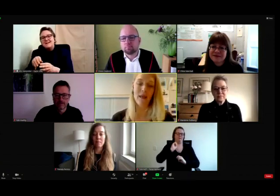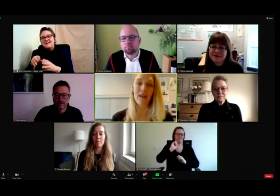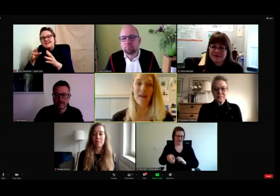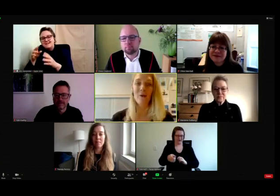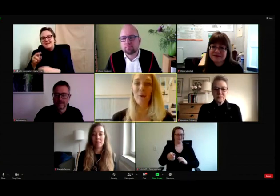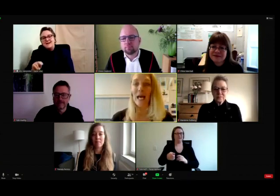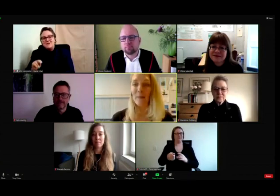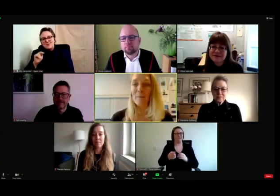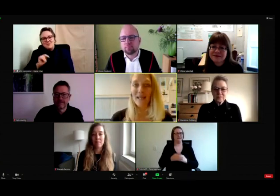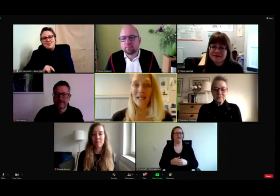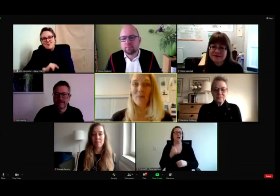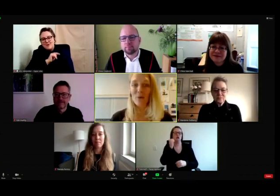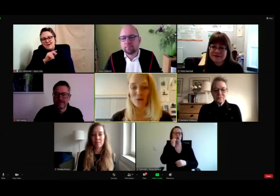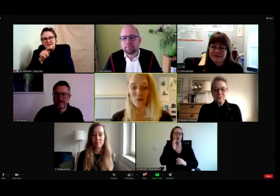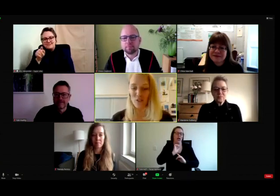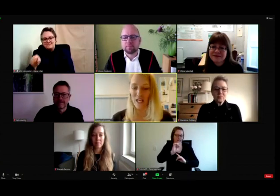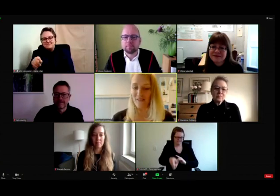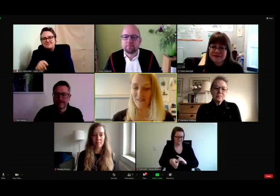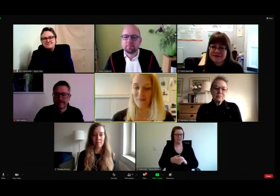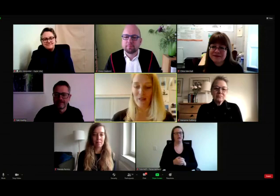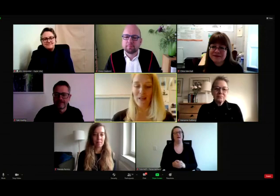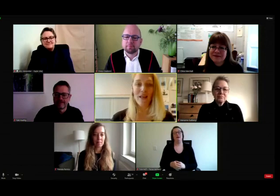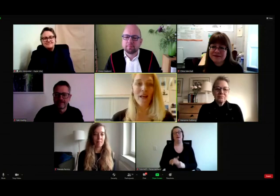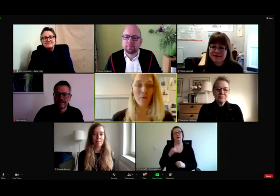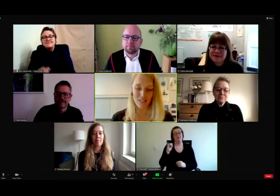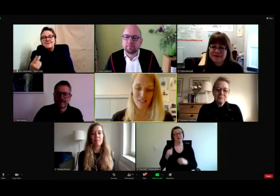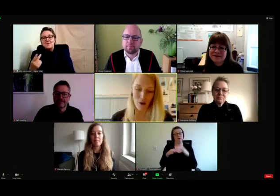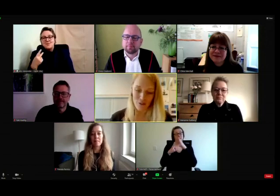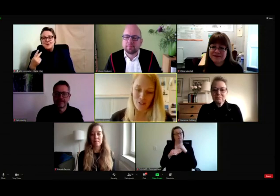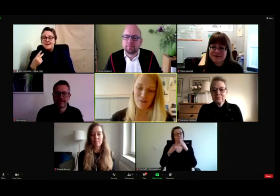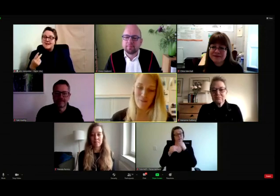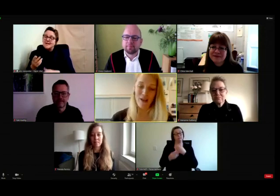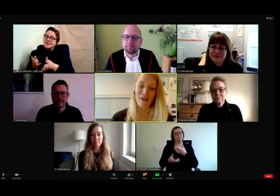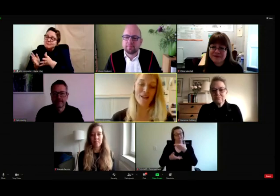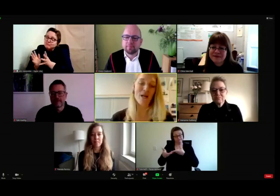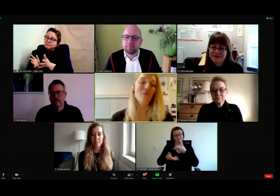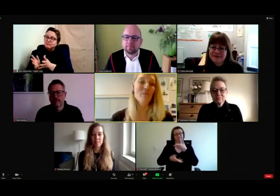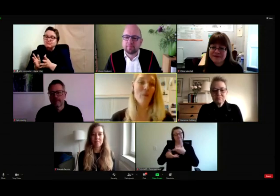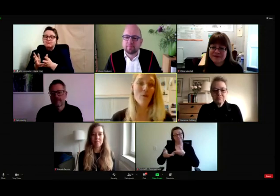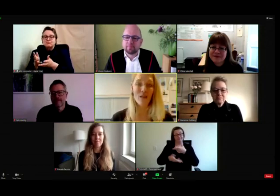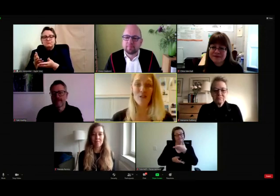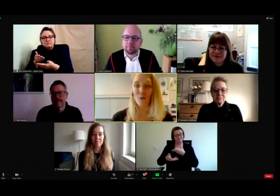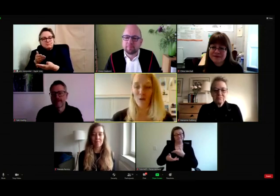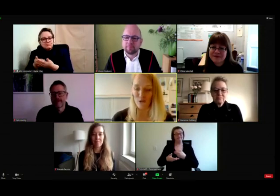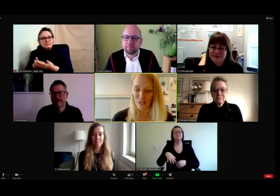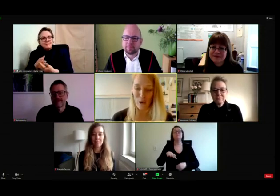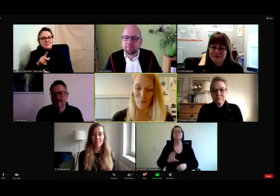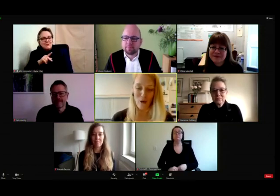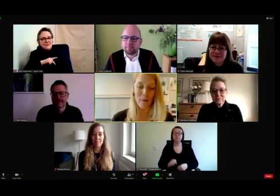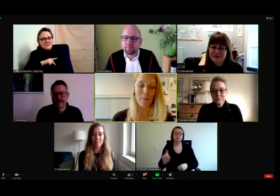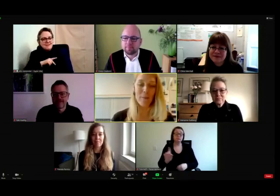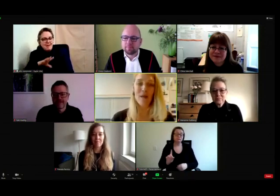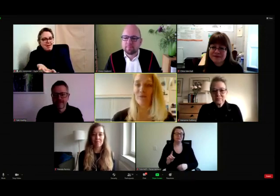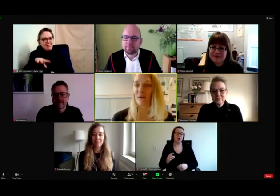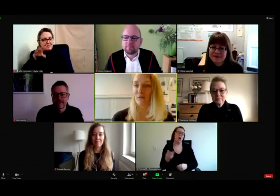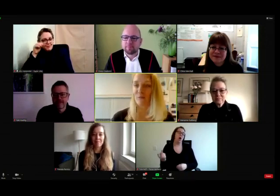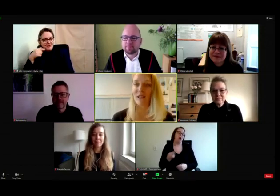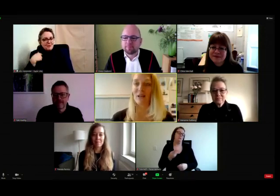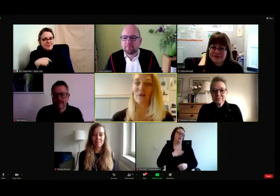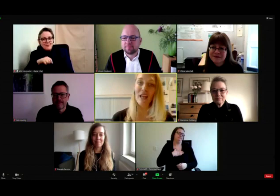Norway. We had many personal chats, and we discovered that we both enjoyed doing